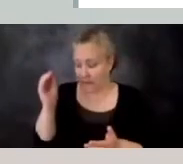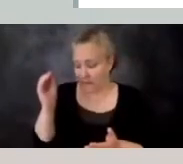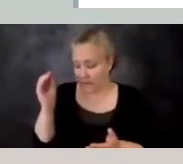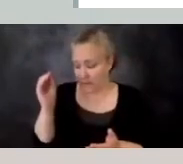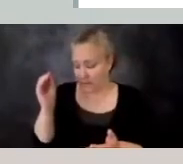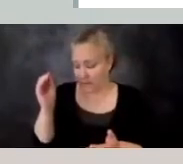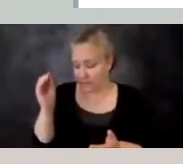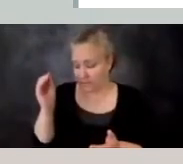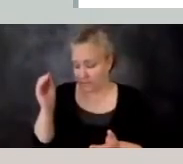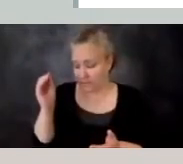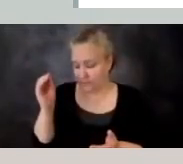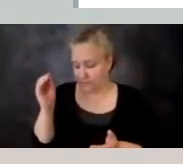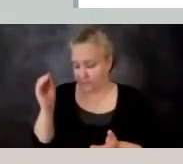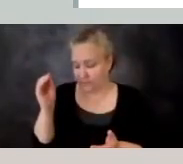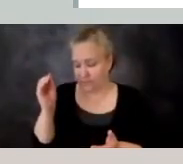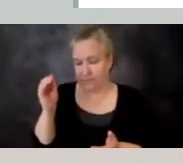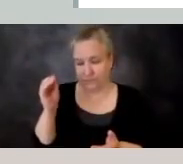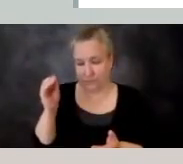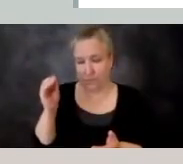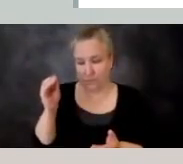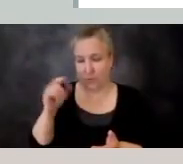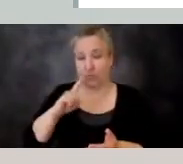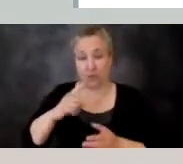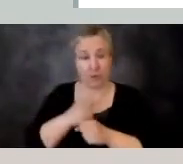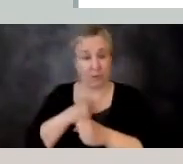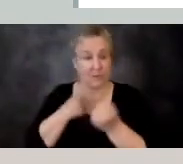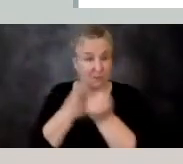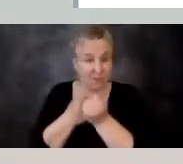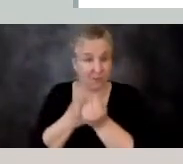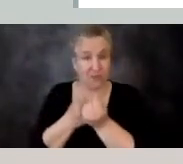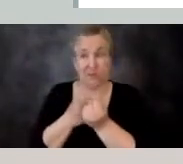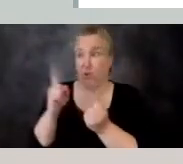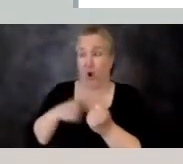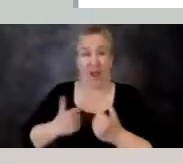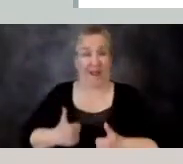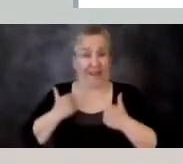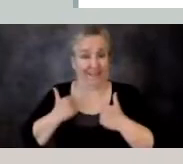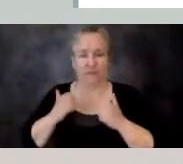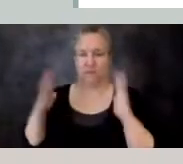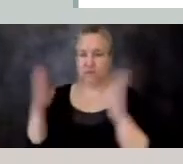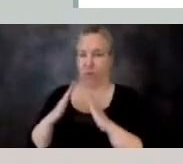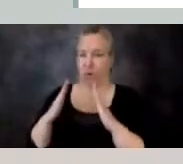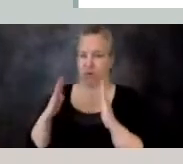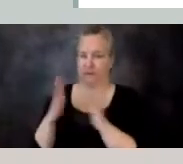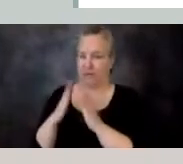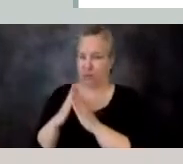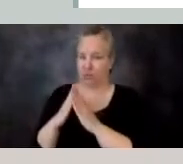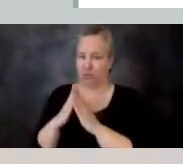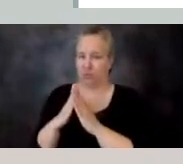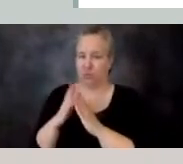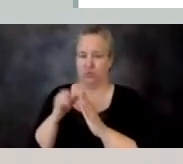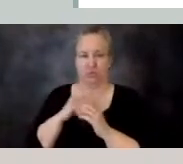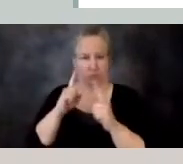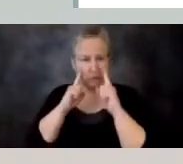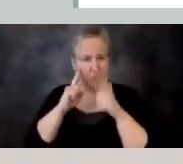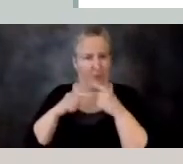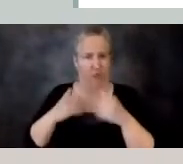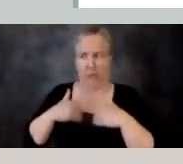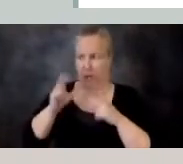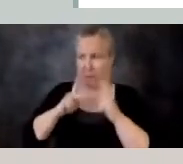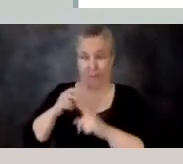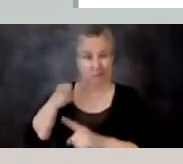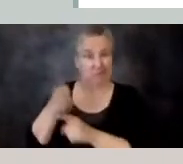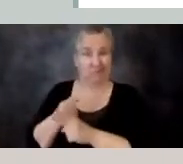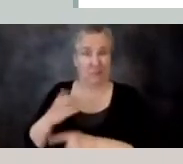I really got my support. I live in a small town, so, you know, hearing about young people getting breast cancer